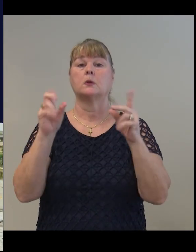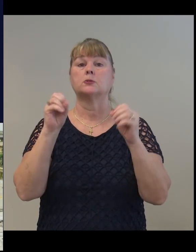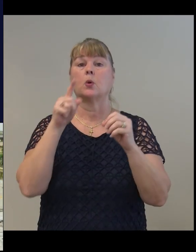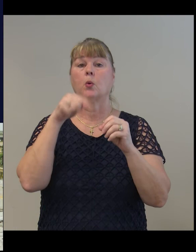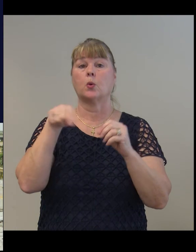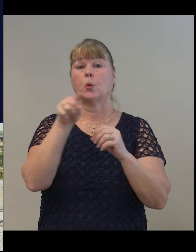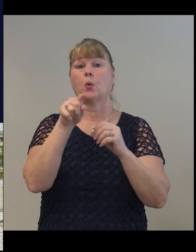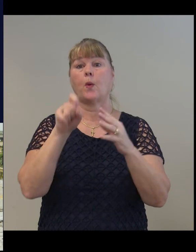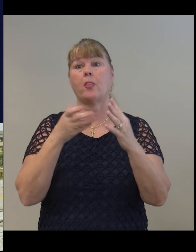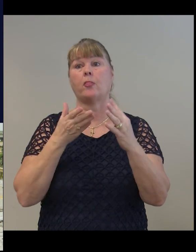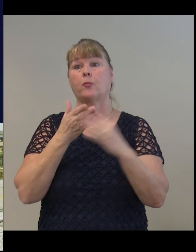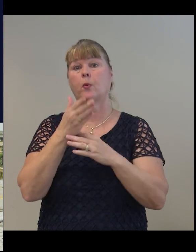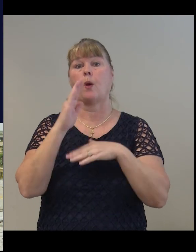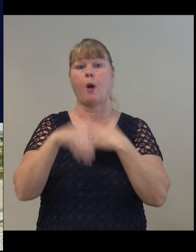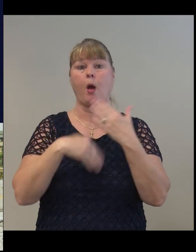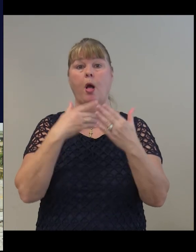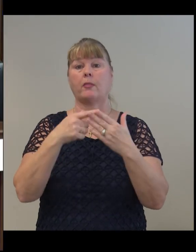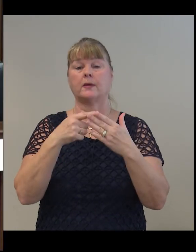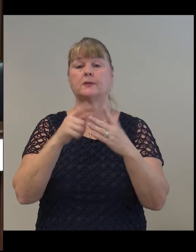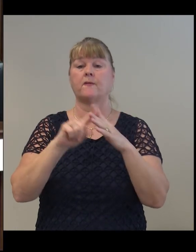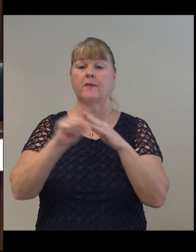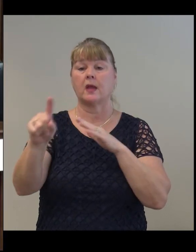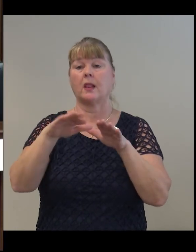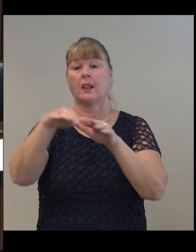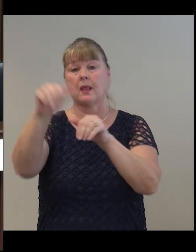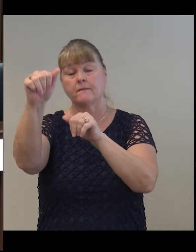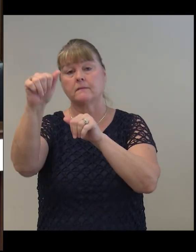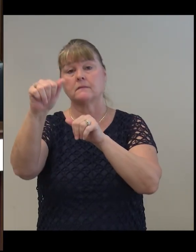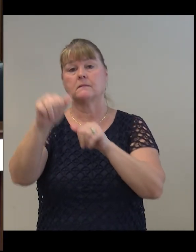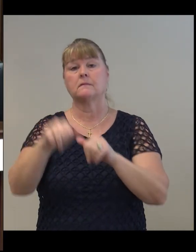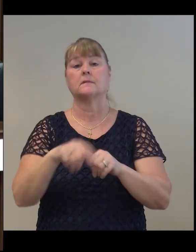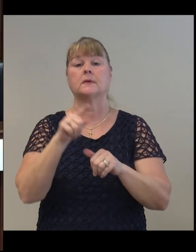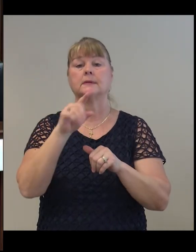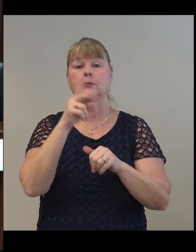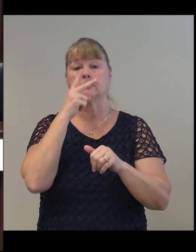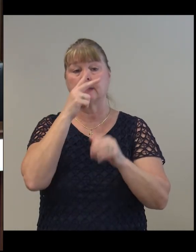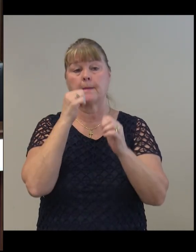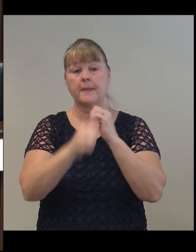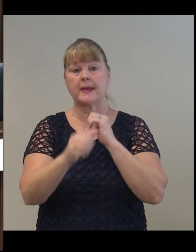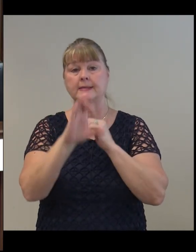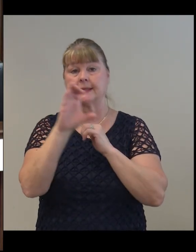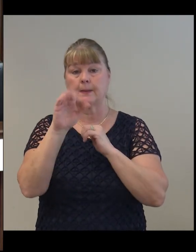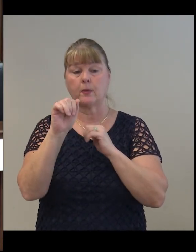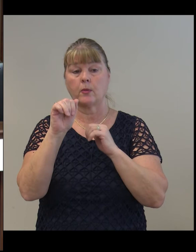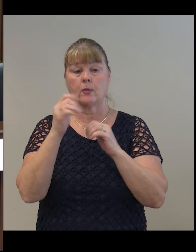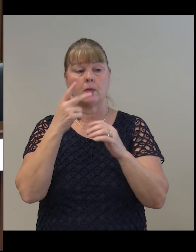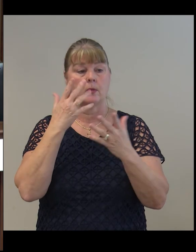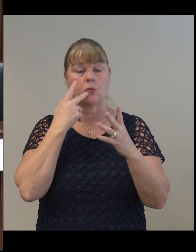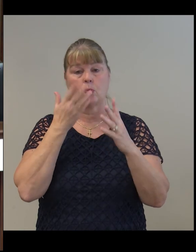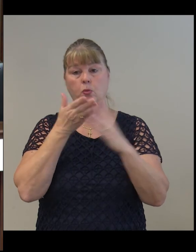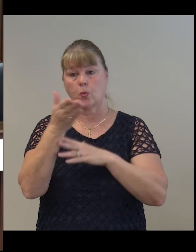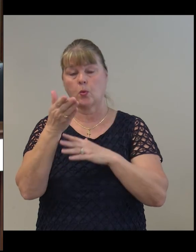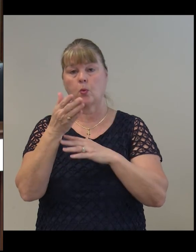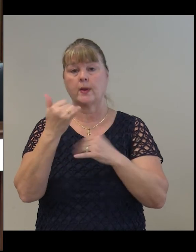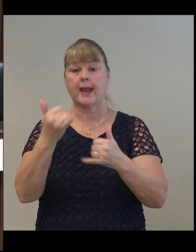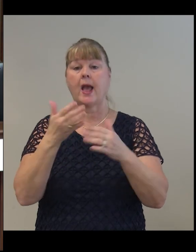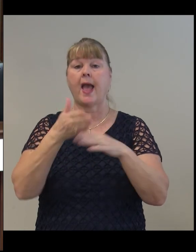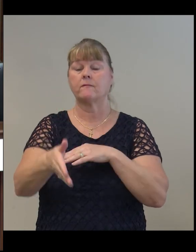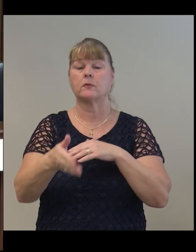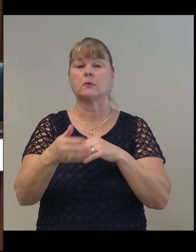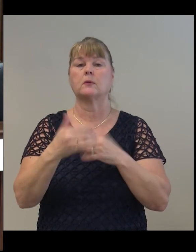All right, so you've weathered the storm, or you have evacuated and you have seen the storm pass through on the news, and now